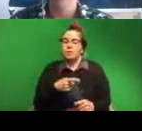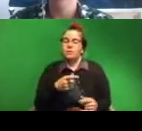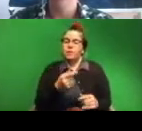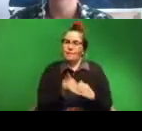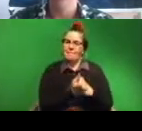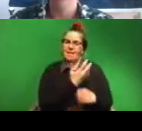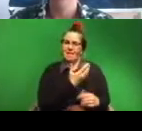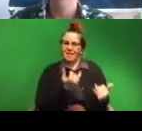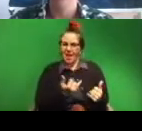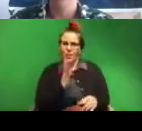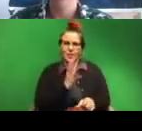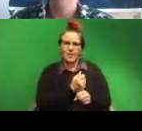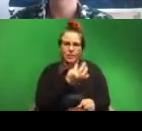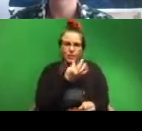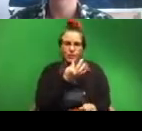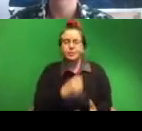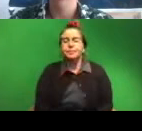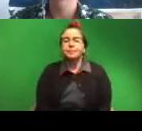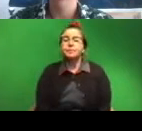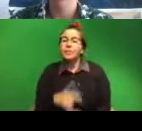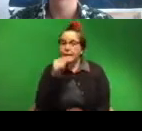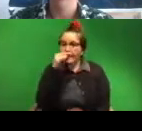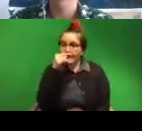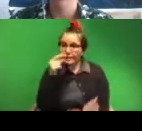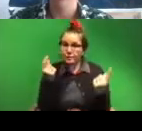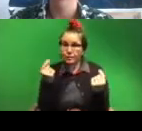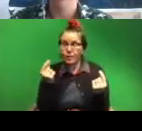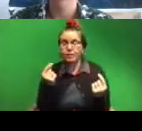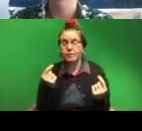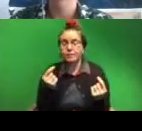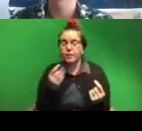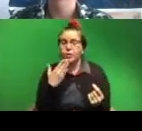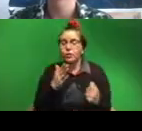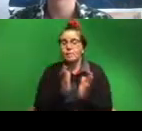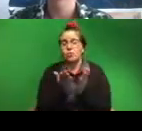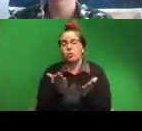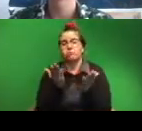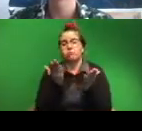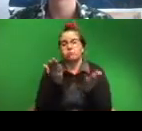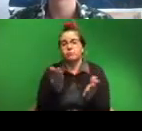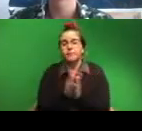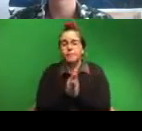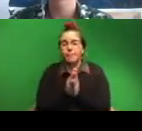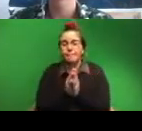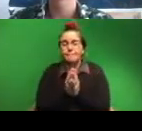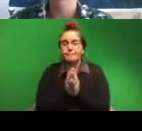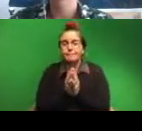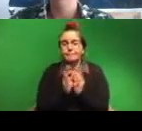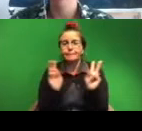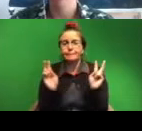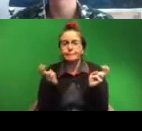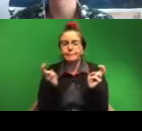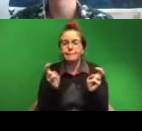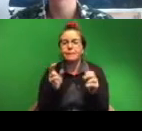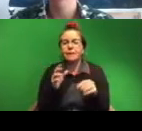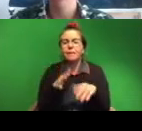me at the moment. But for kids, there's also a good book, A Native American